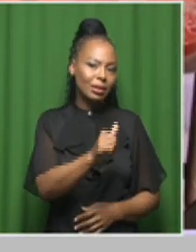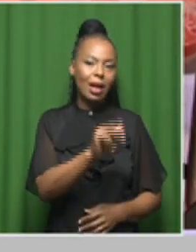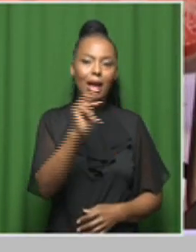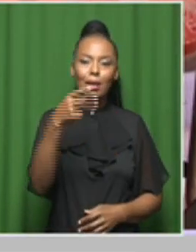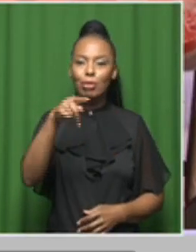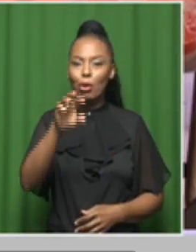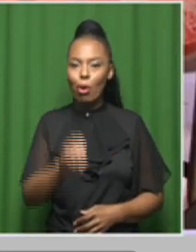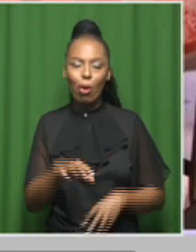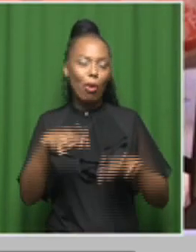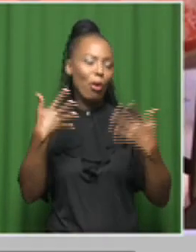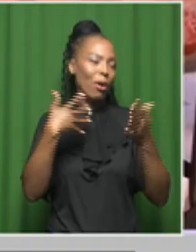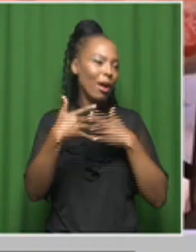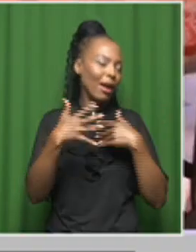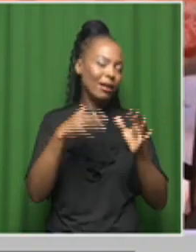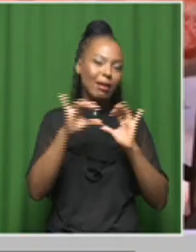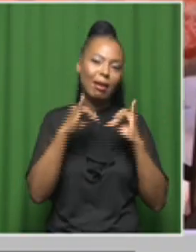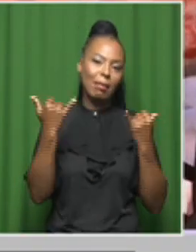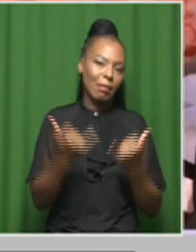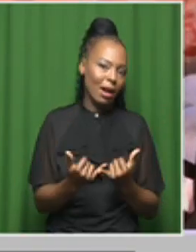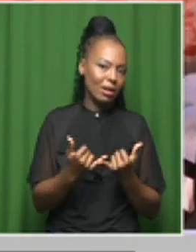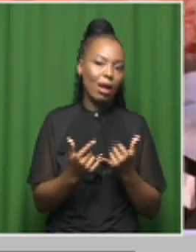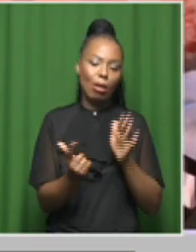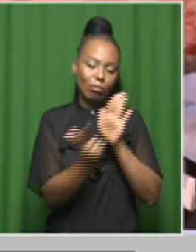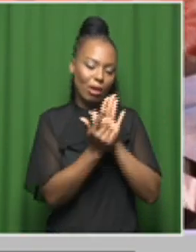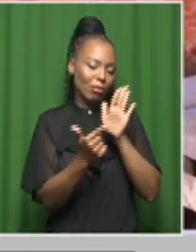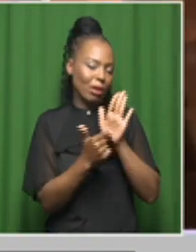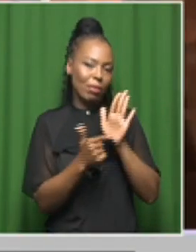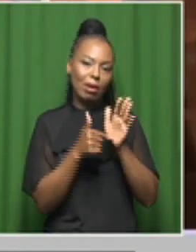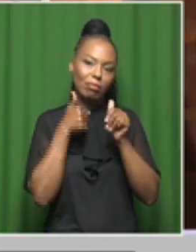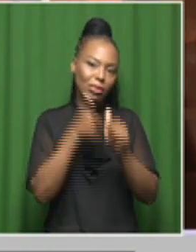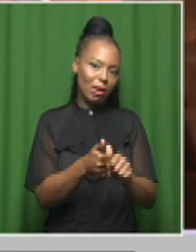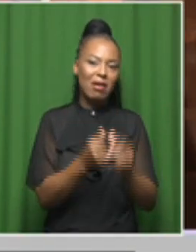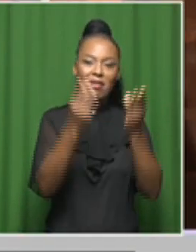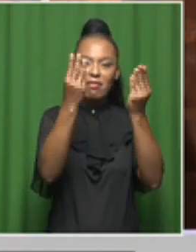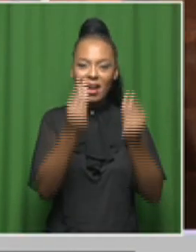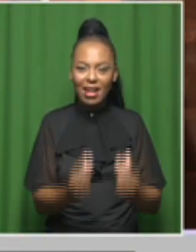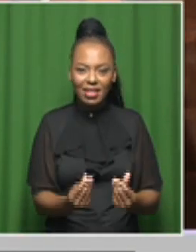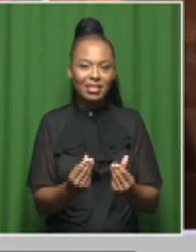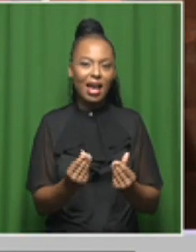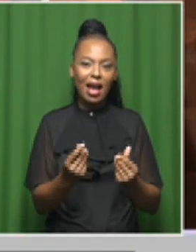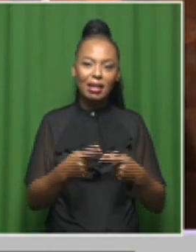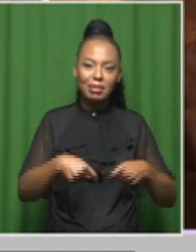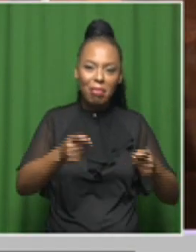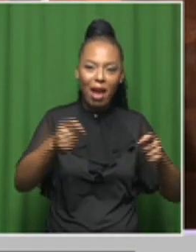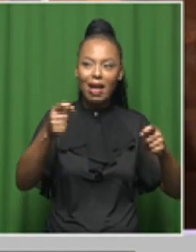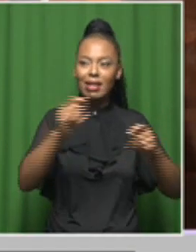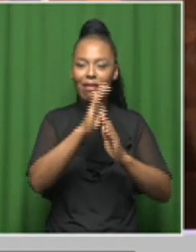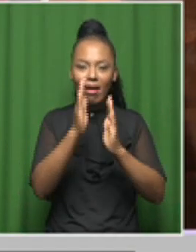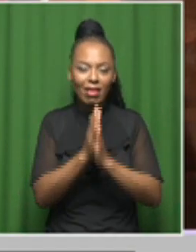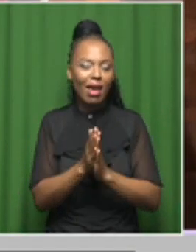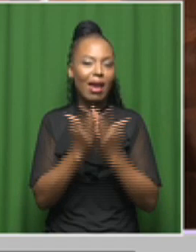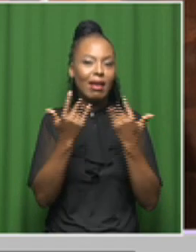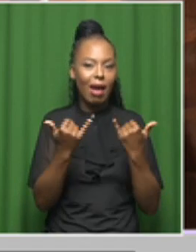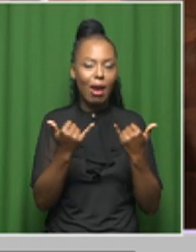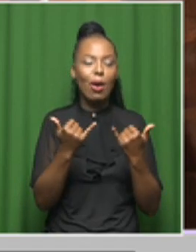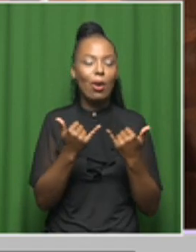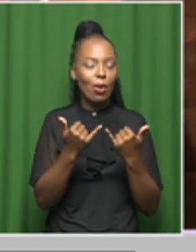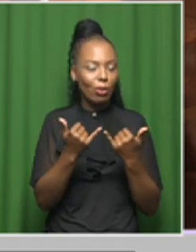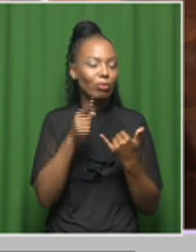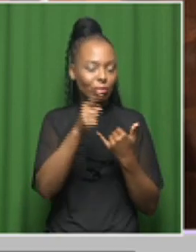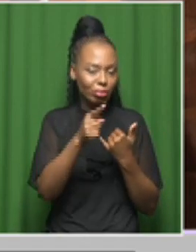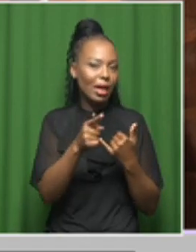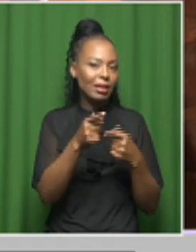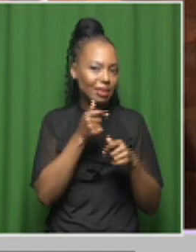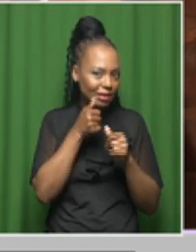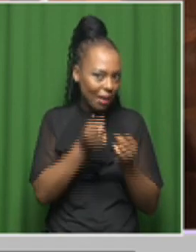NPO, any other kind of company, you need to submit your financials. I mean, you've issued, the numbers I've got, please correct me if the